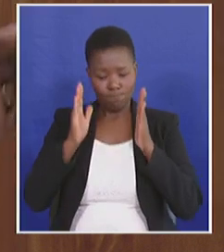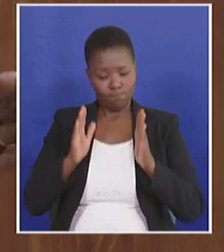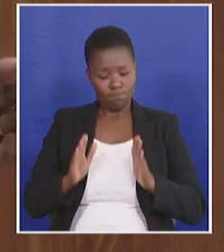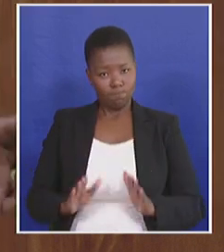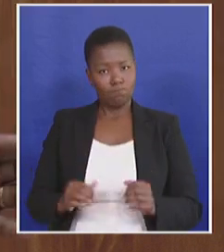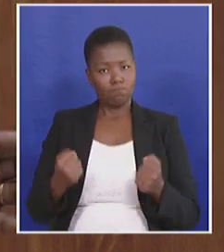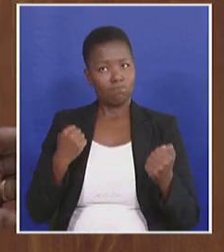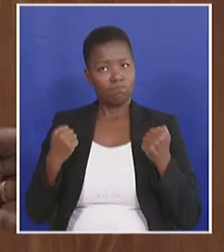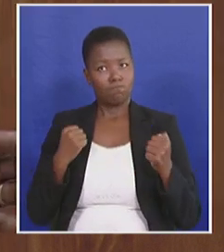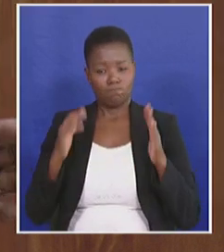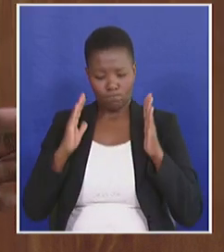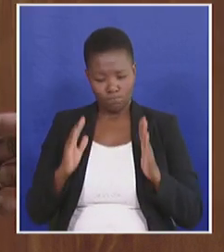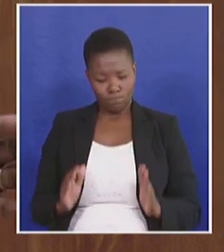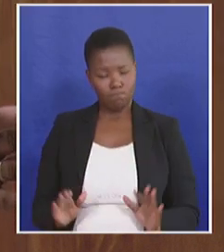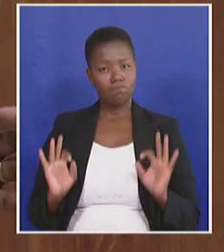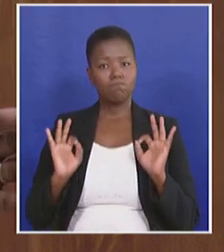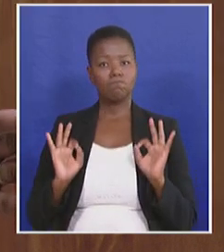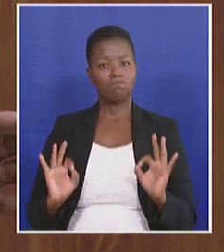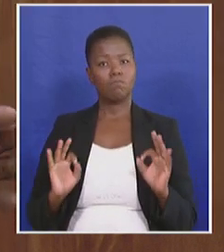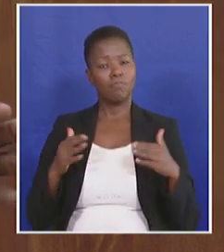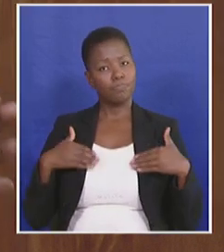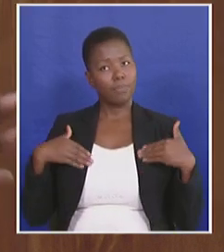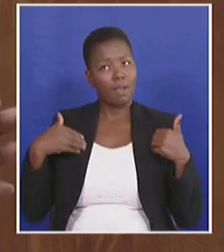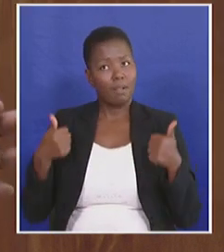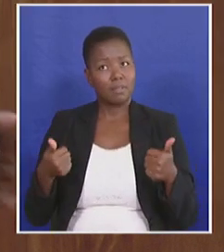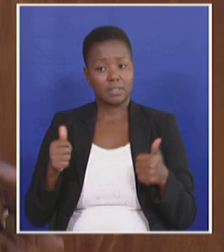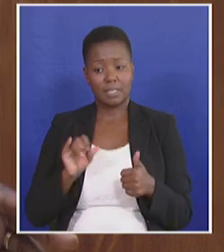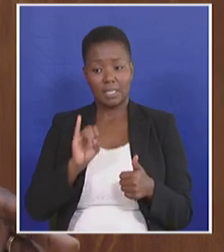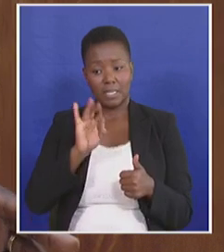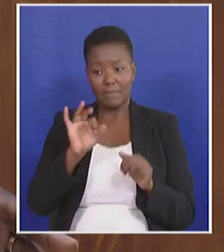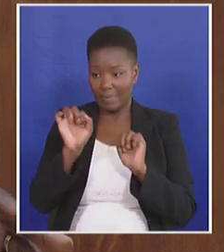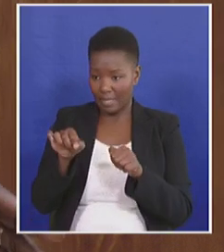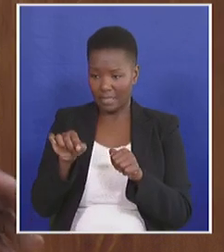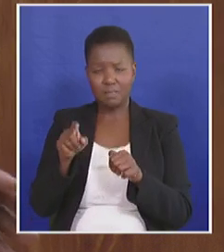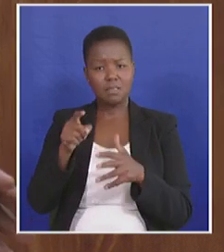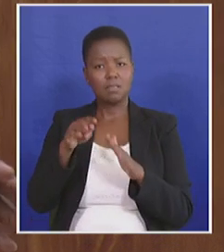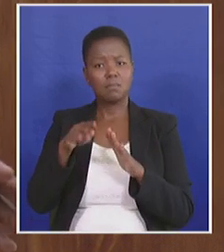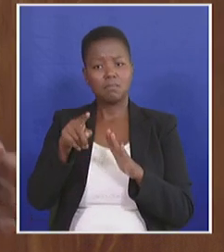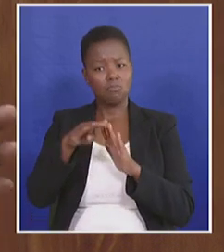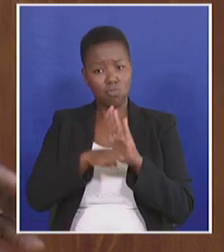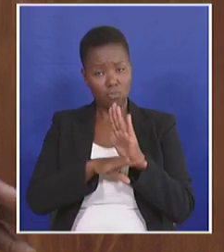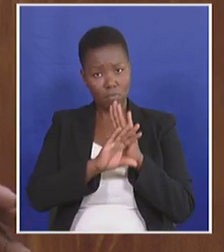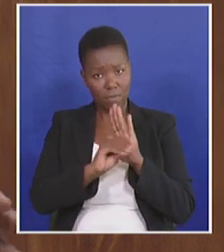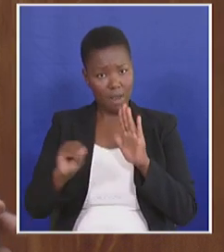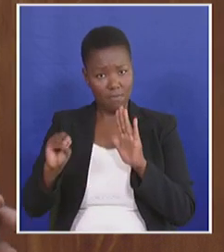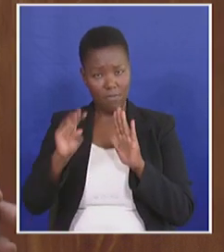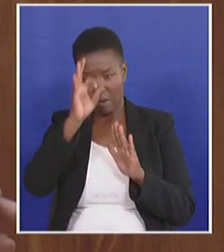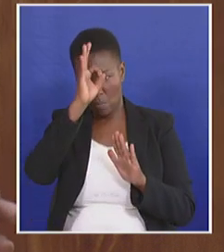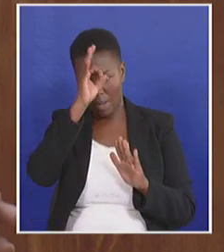issue of physical fitness. And if so, what programs are there in the police stations to ensure